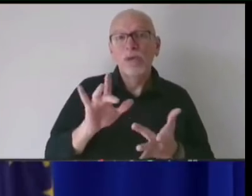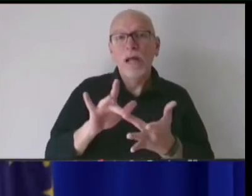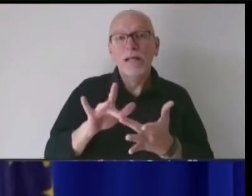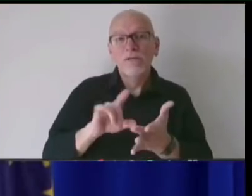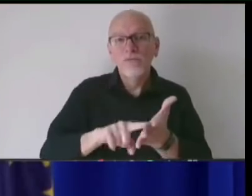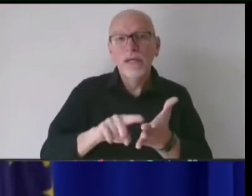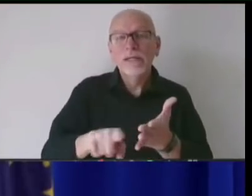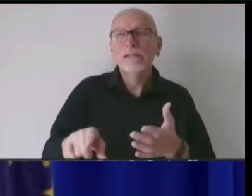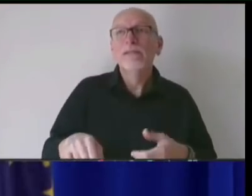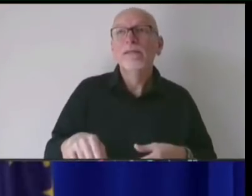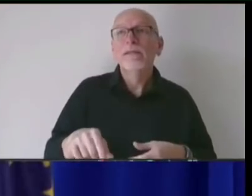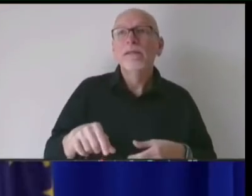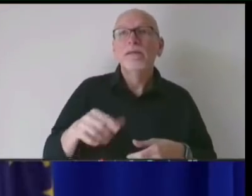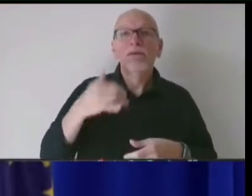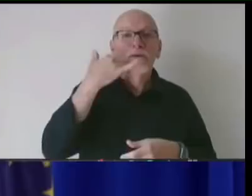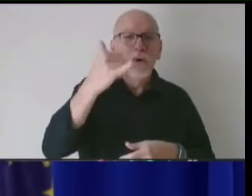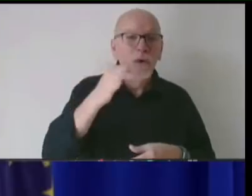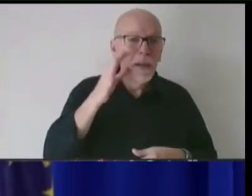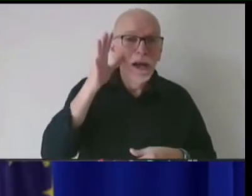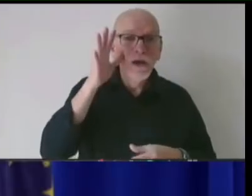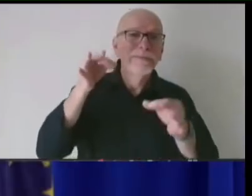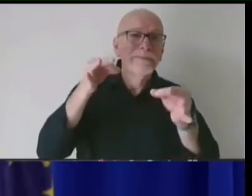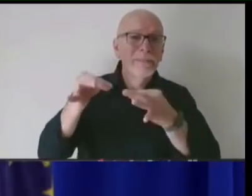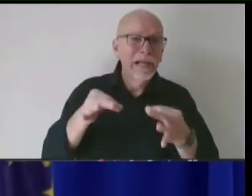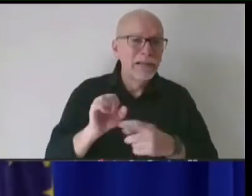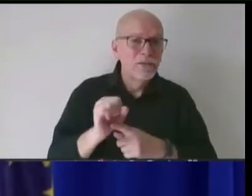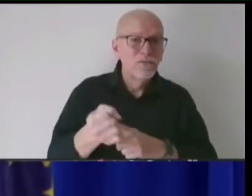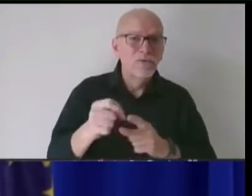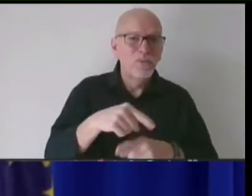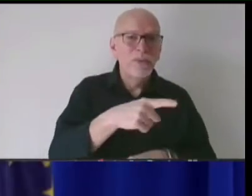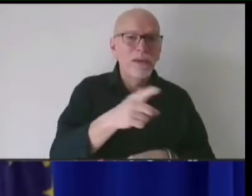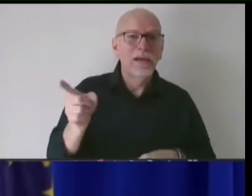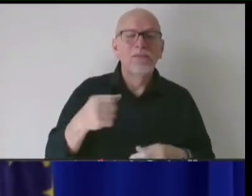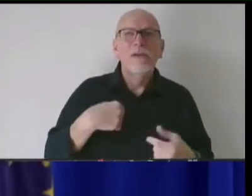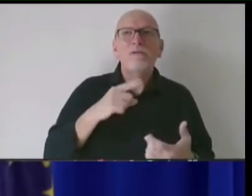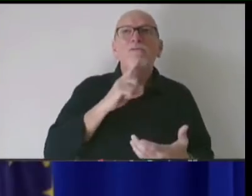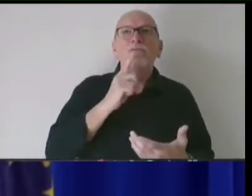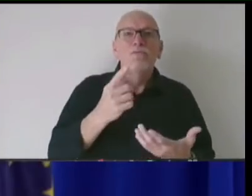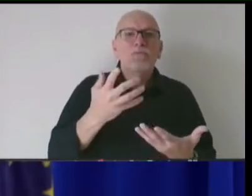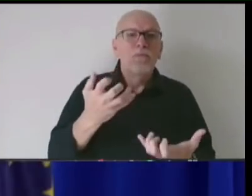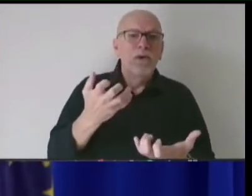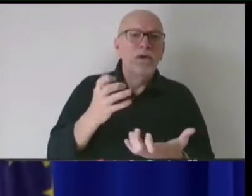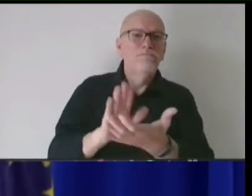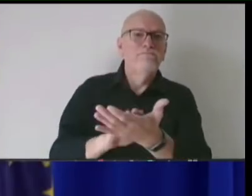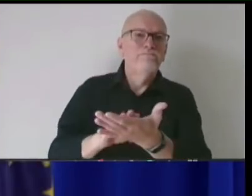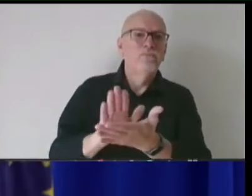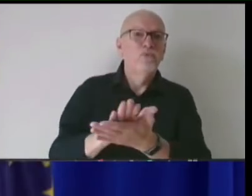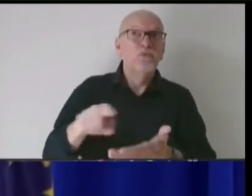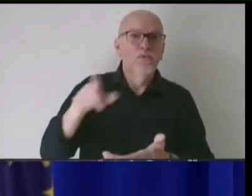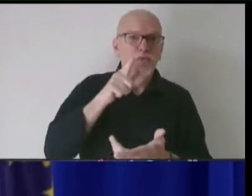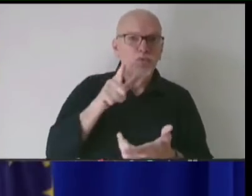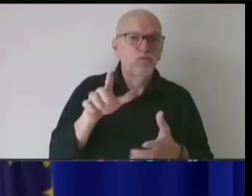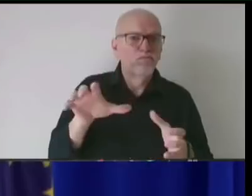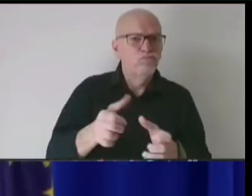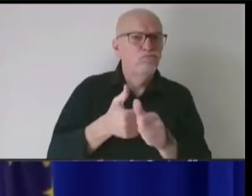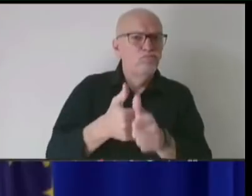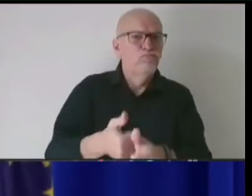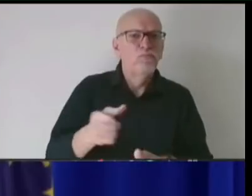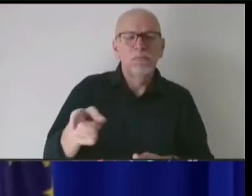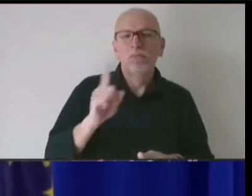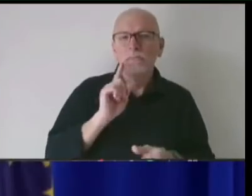tracing, to call parents, explain the situation to them. So I really want to give a shout out to the schools that are doing that. That's very, very